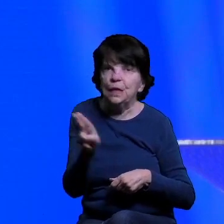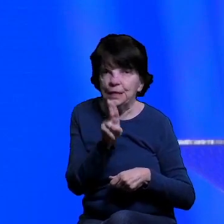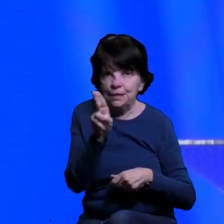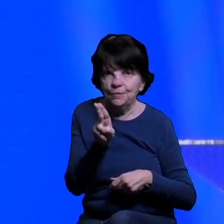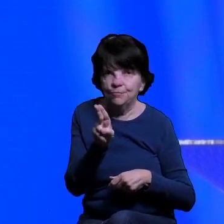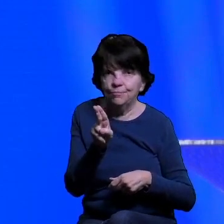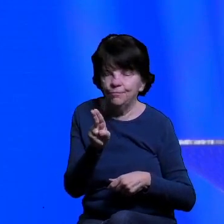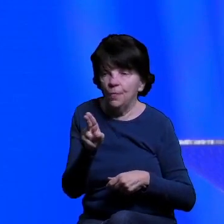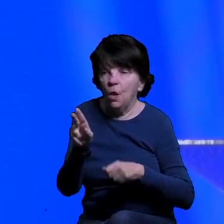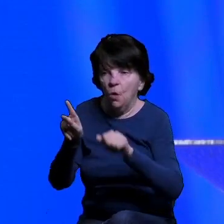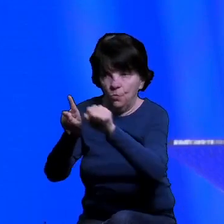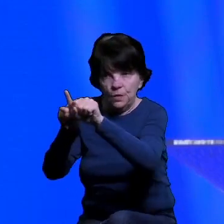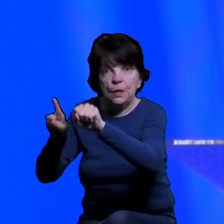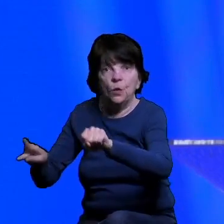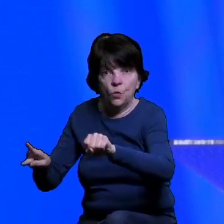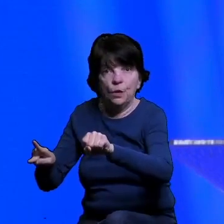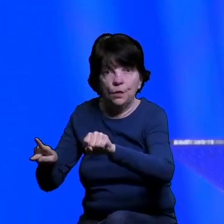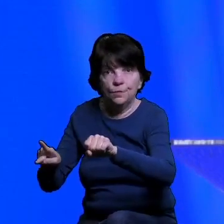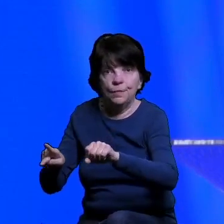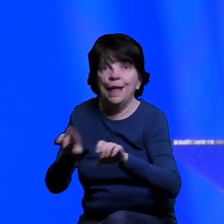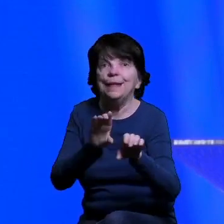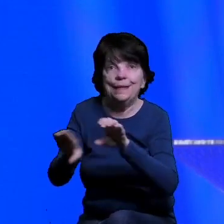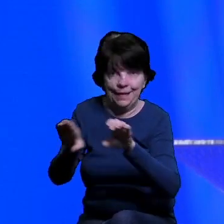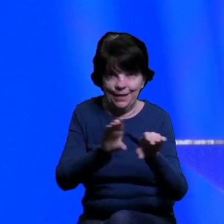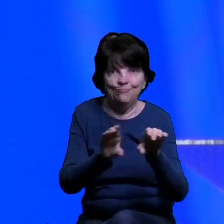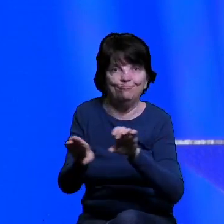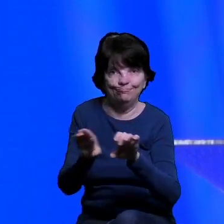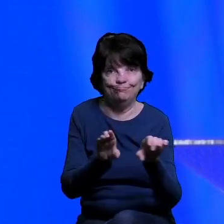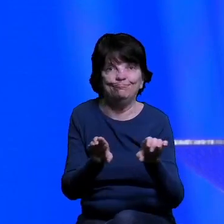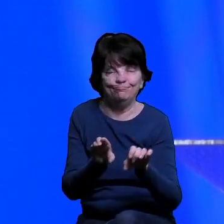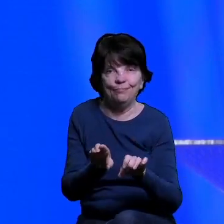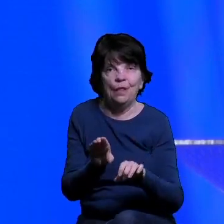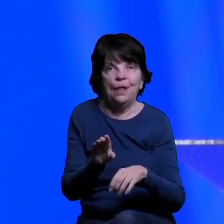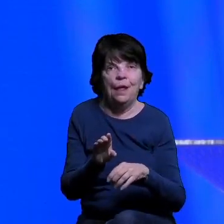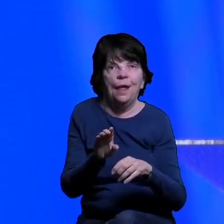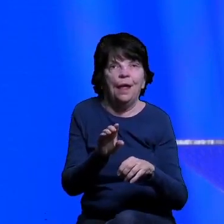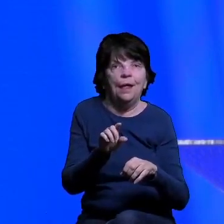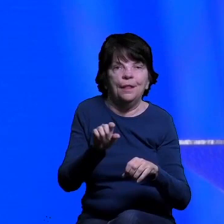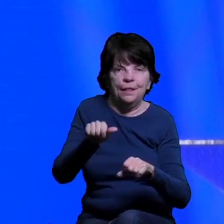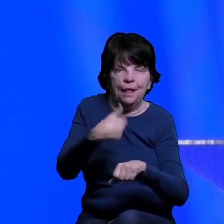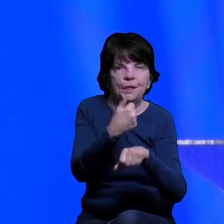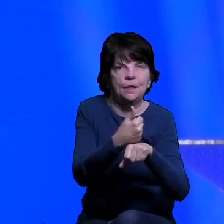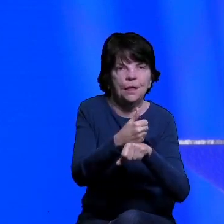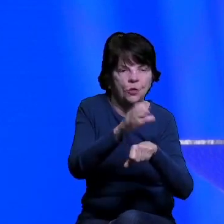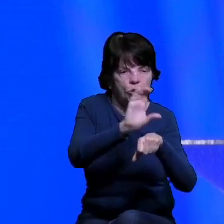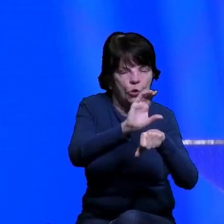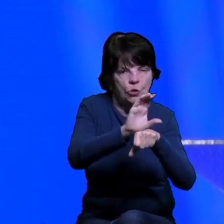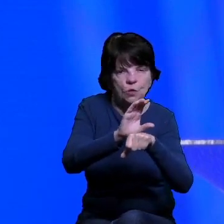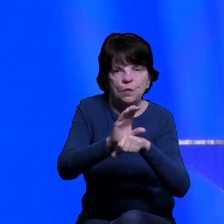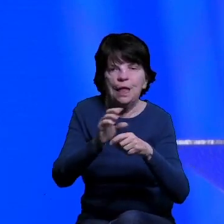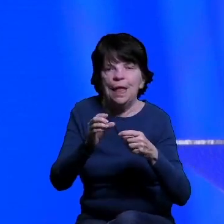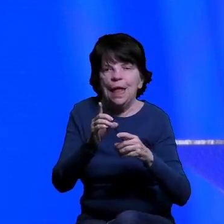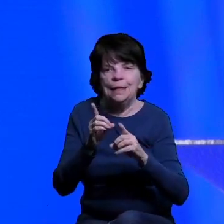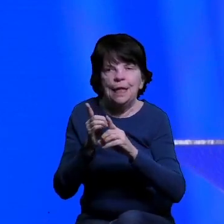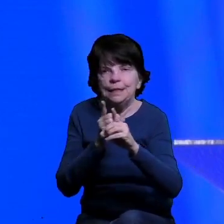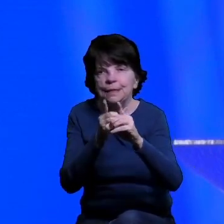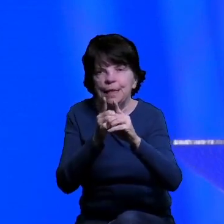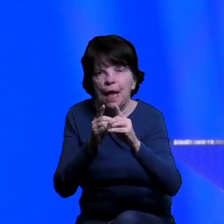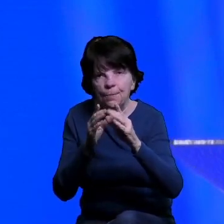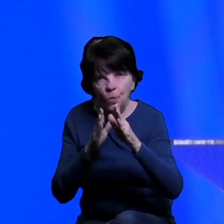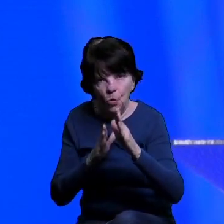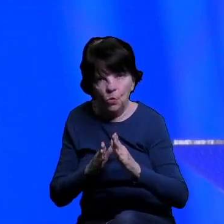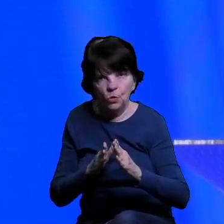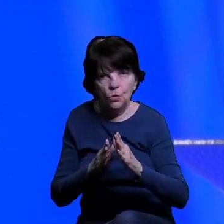Priscilla and Aquila, they were church planters. They were people who were disciplers. They were people who spoke into people's